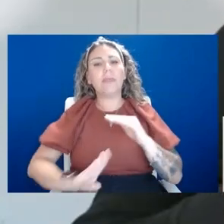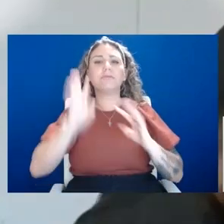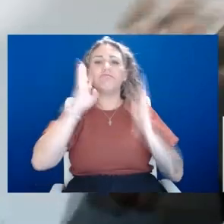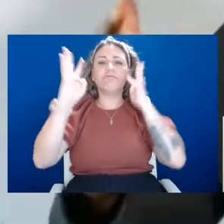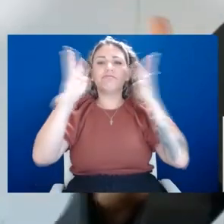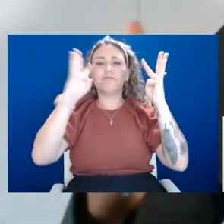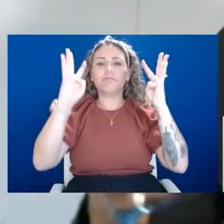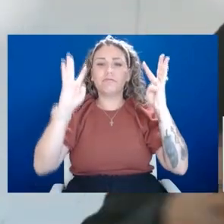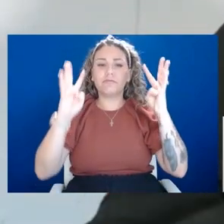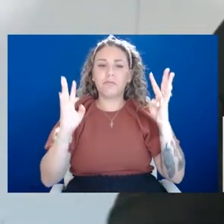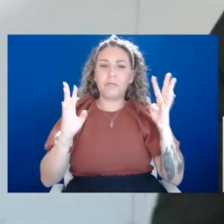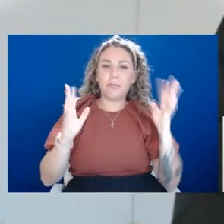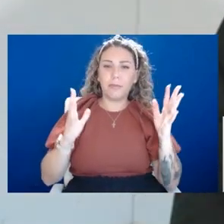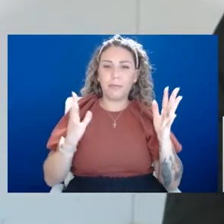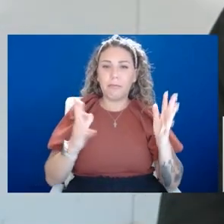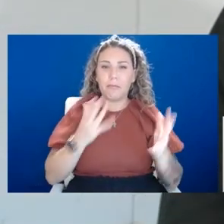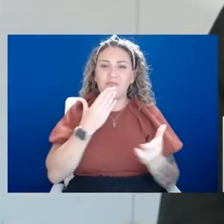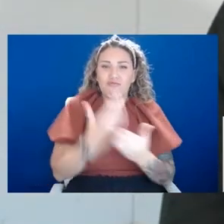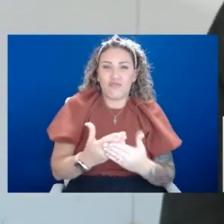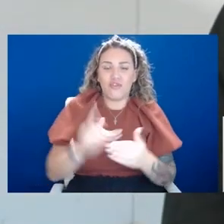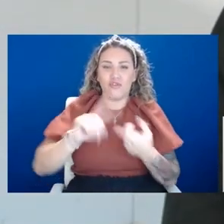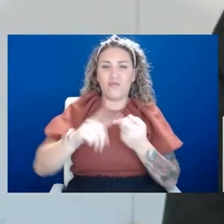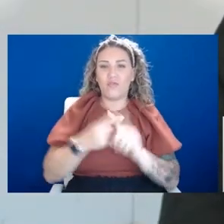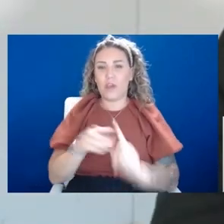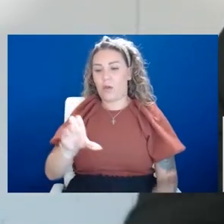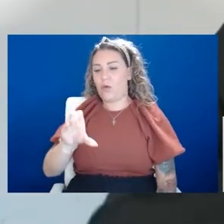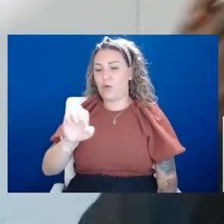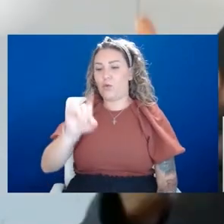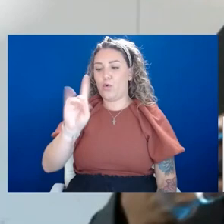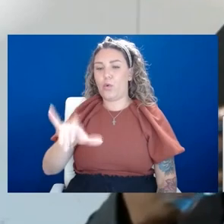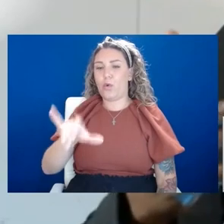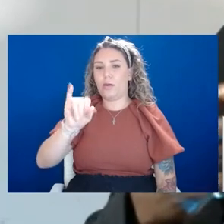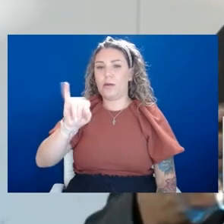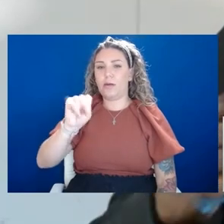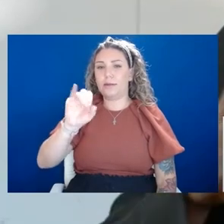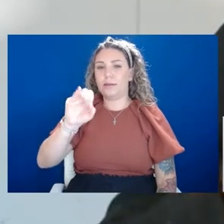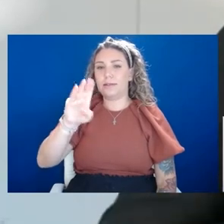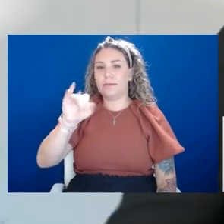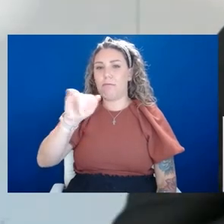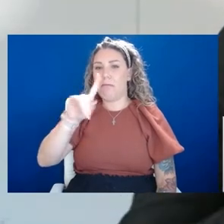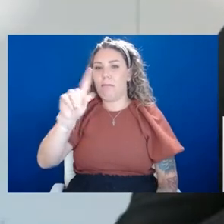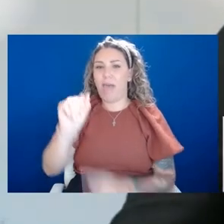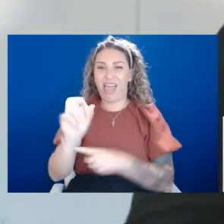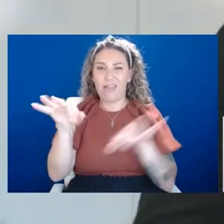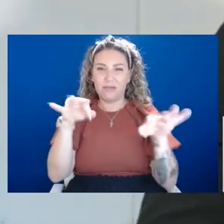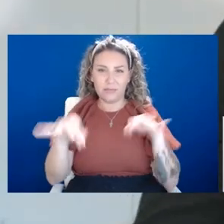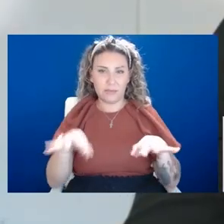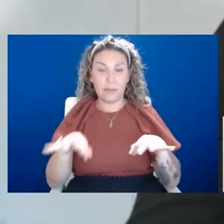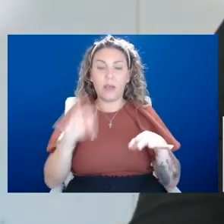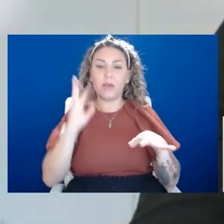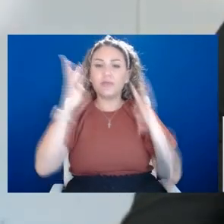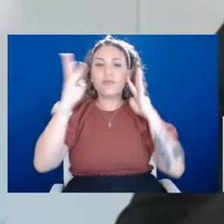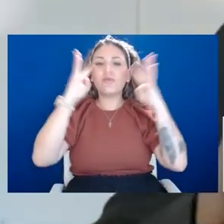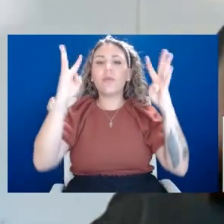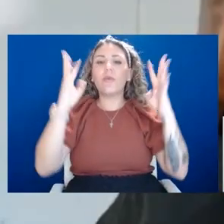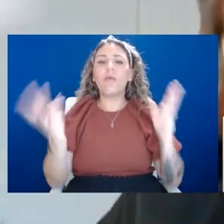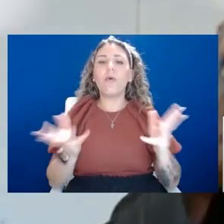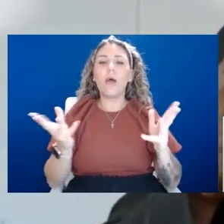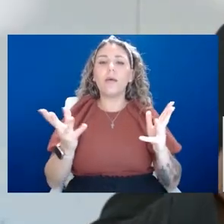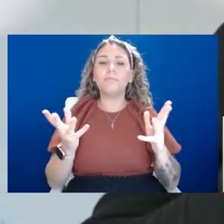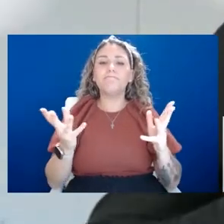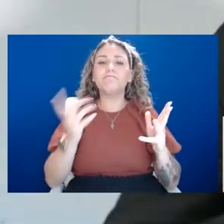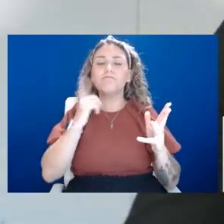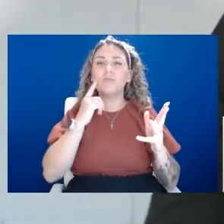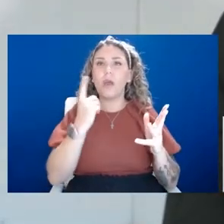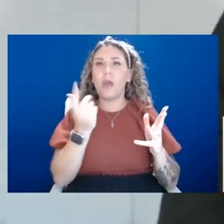which my my really good friend cody uh cody isabel was able to explain which is creating um you know x-ray for the